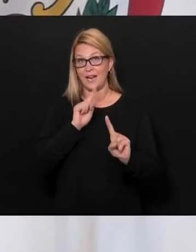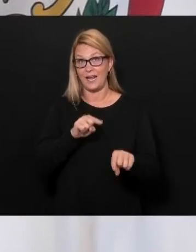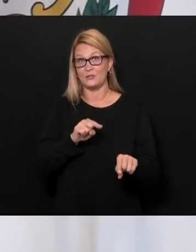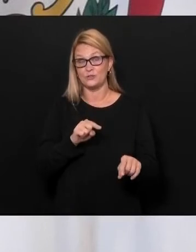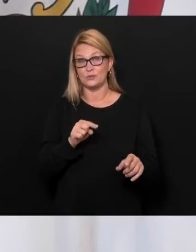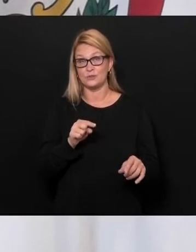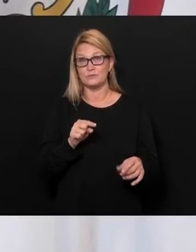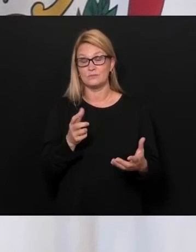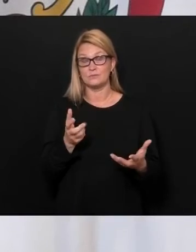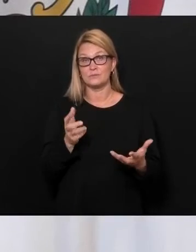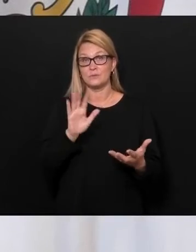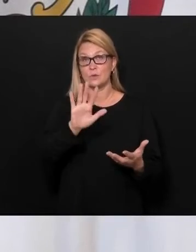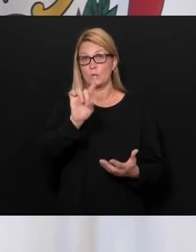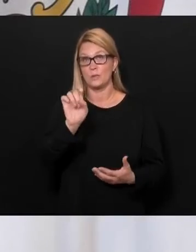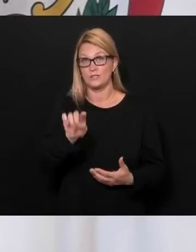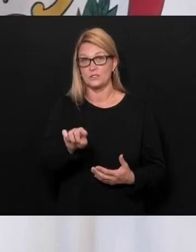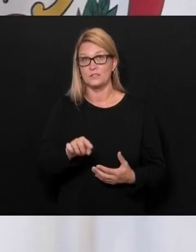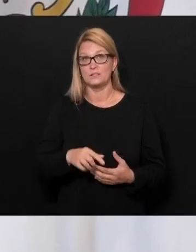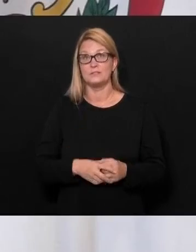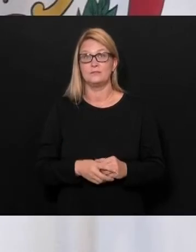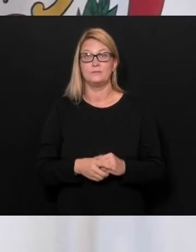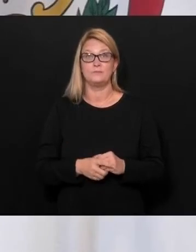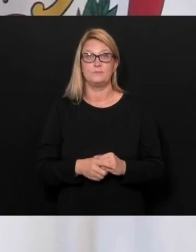but look,